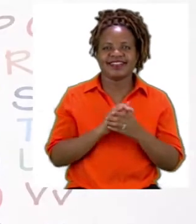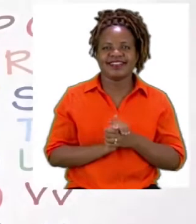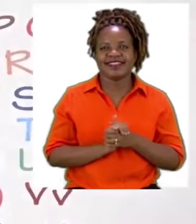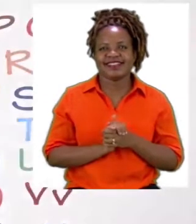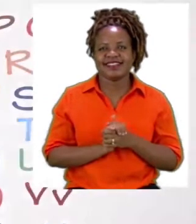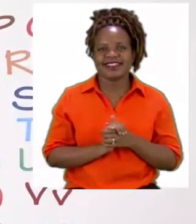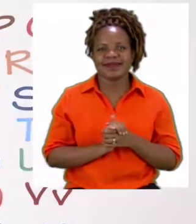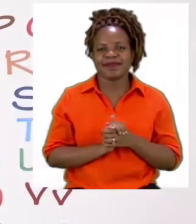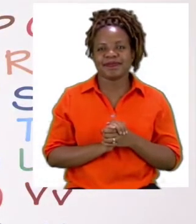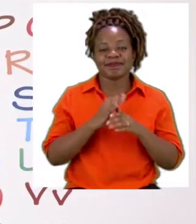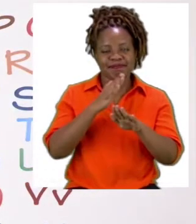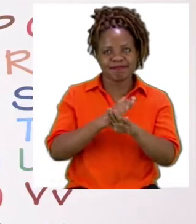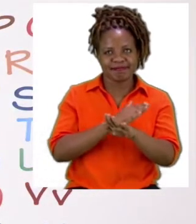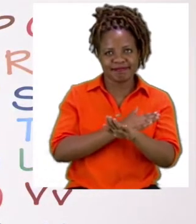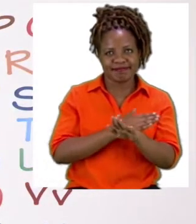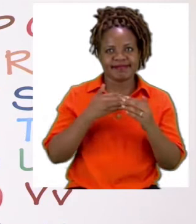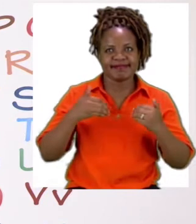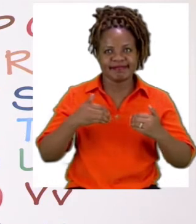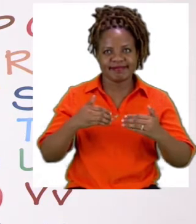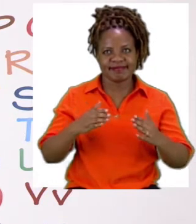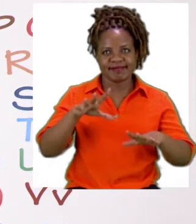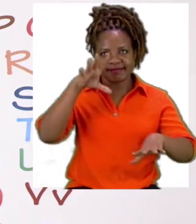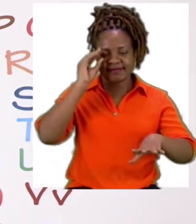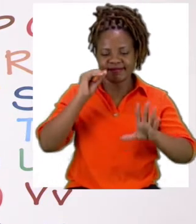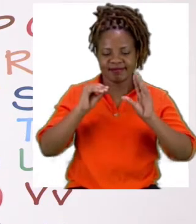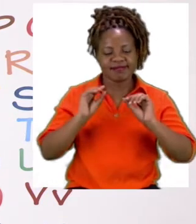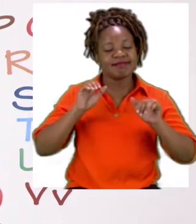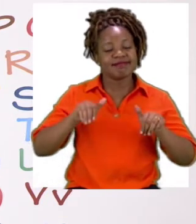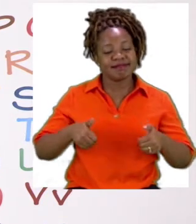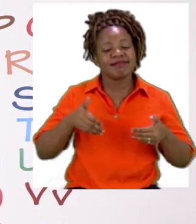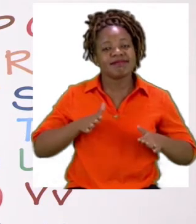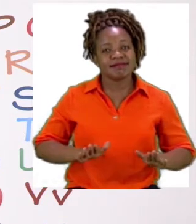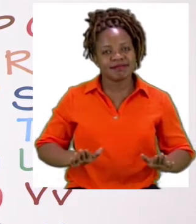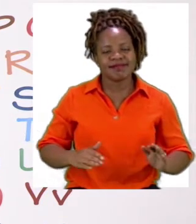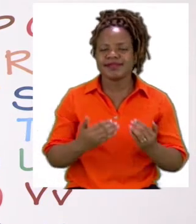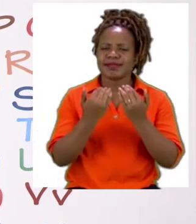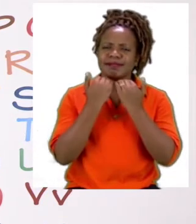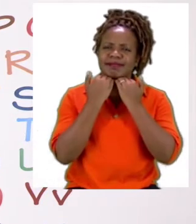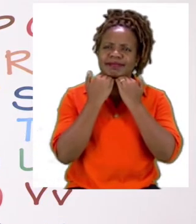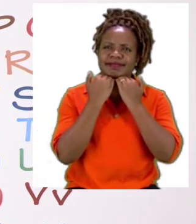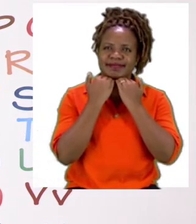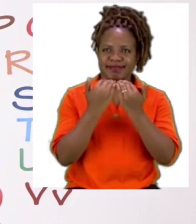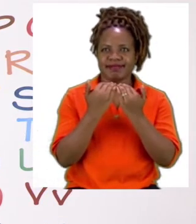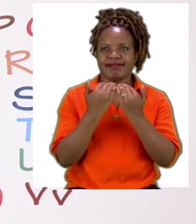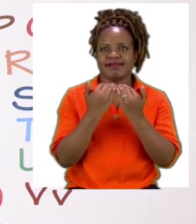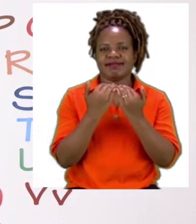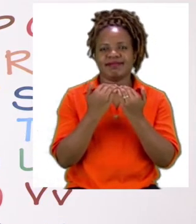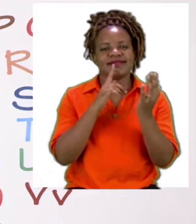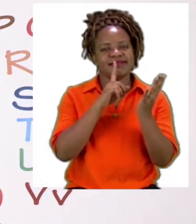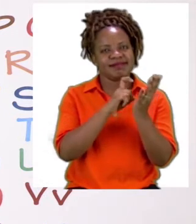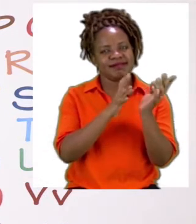communication. And before we get into any lessons, boys and girls, it is important for us to